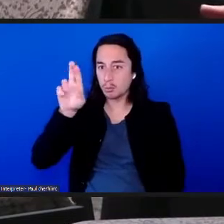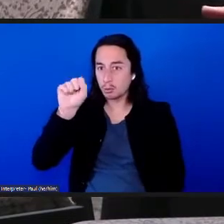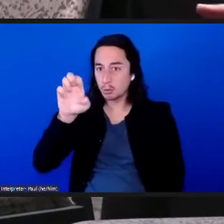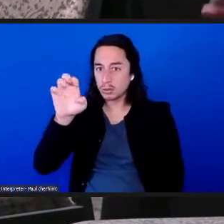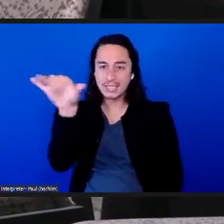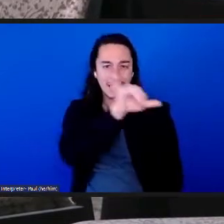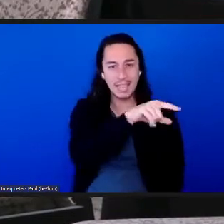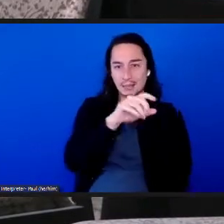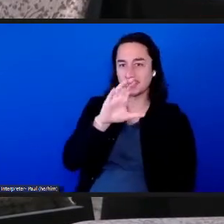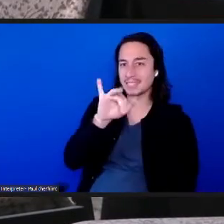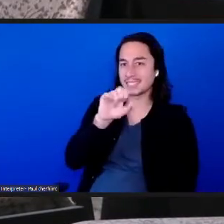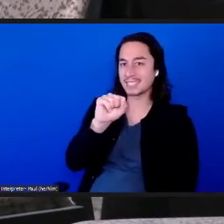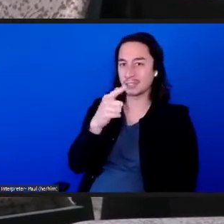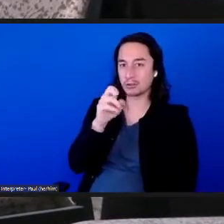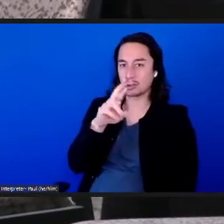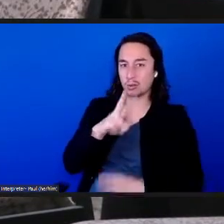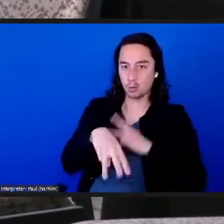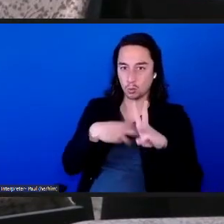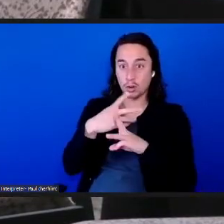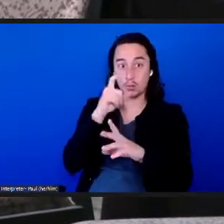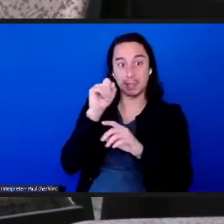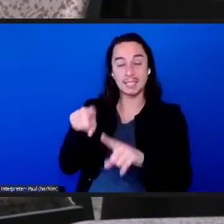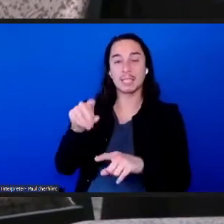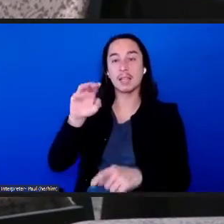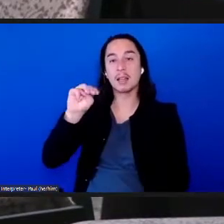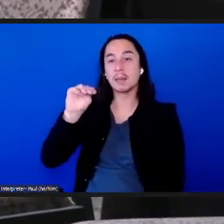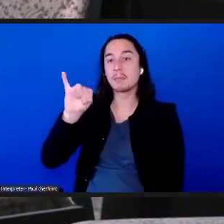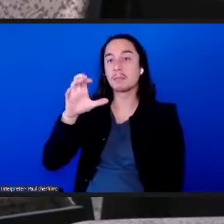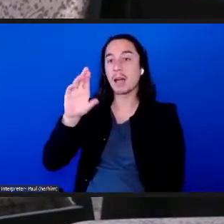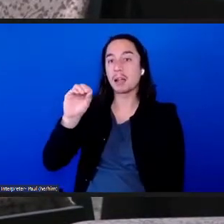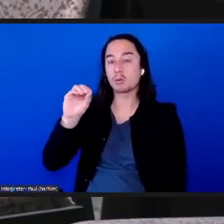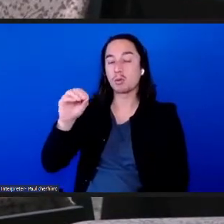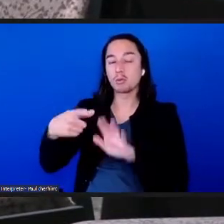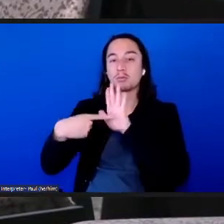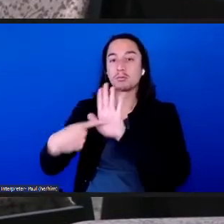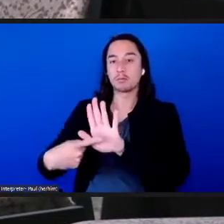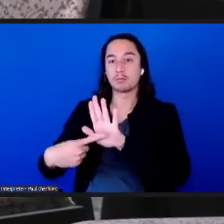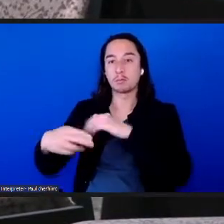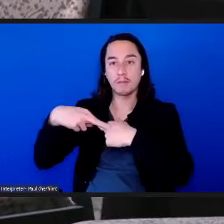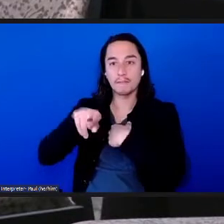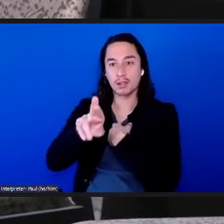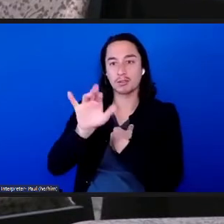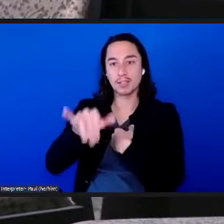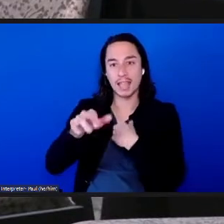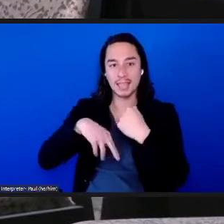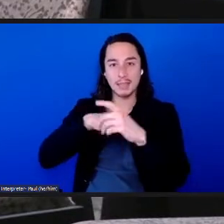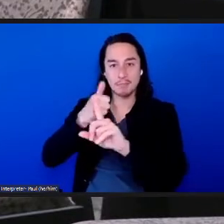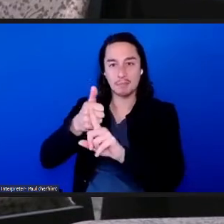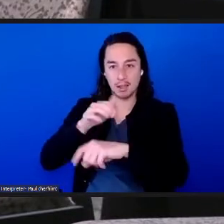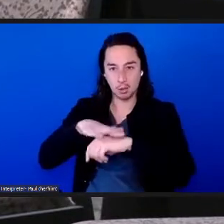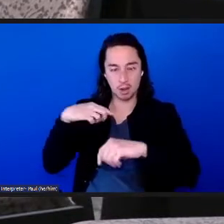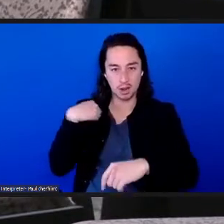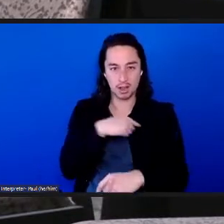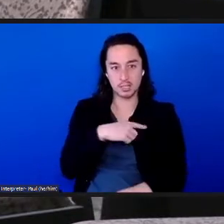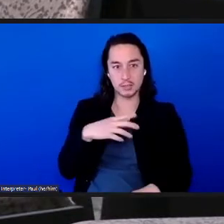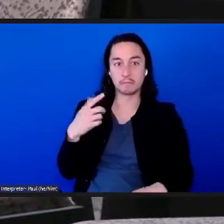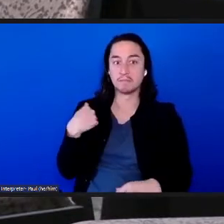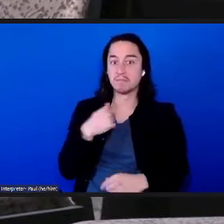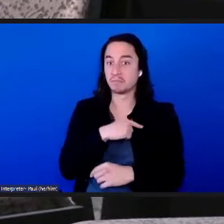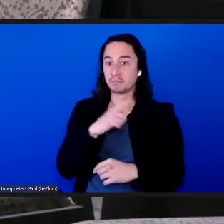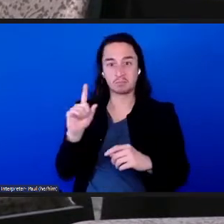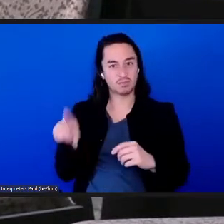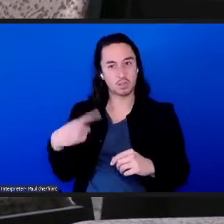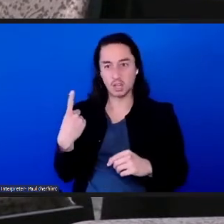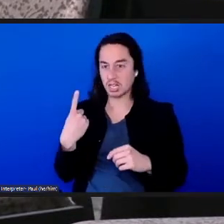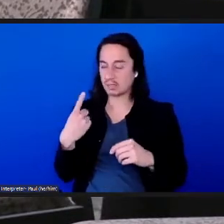has, because it is a microcosmic reflection of that impact on us. So we are just as capable